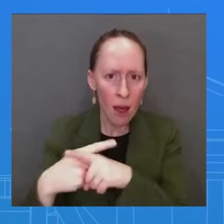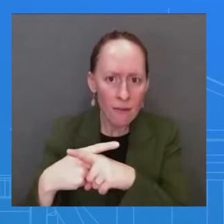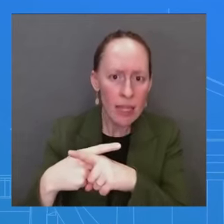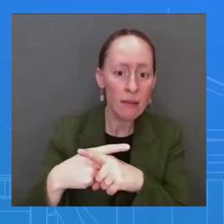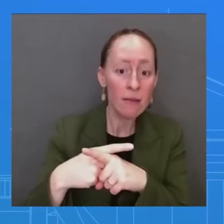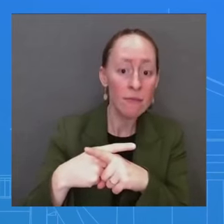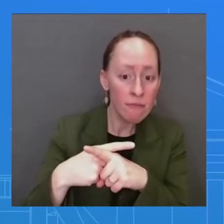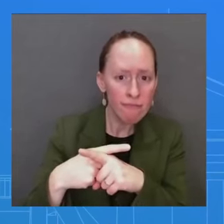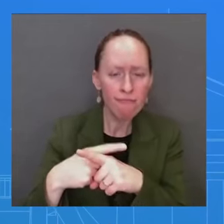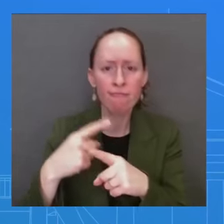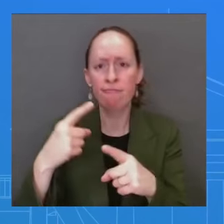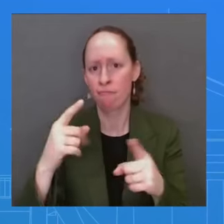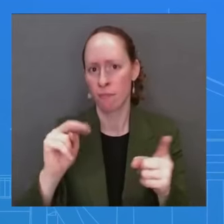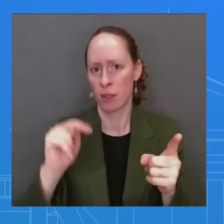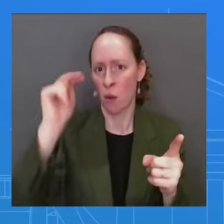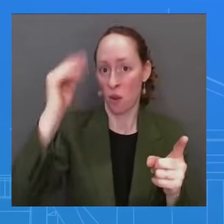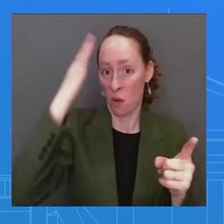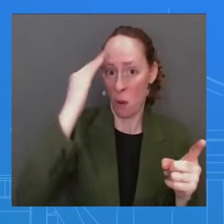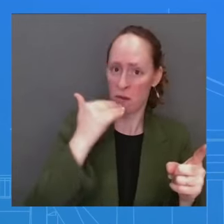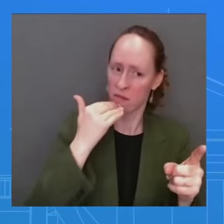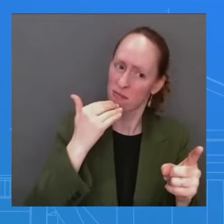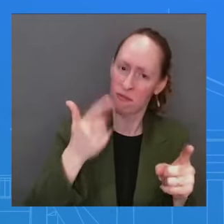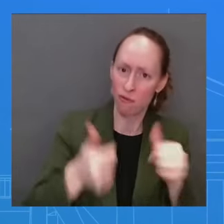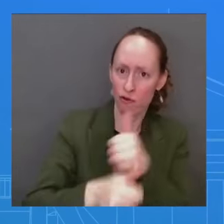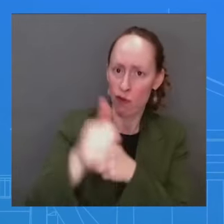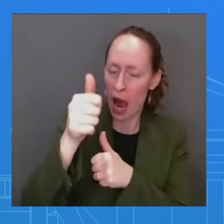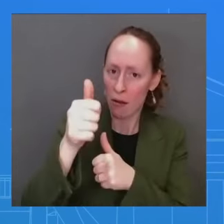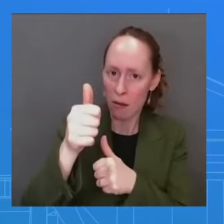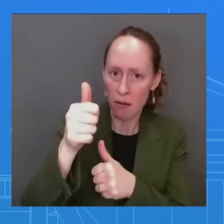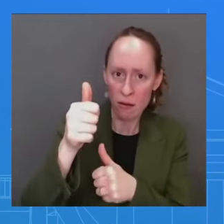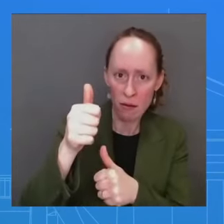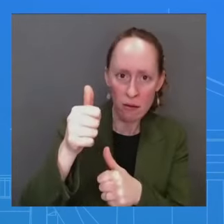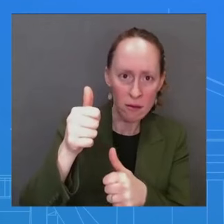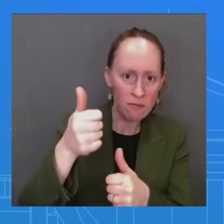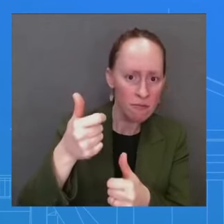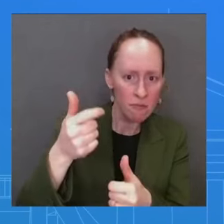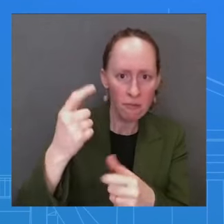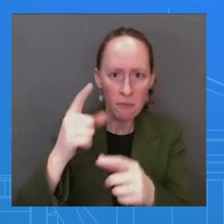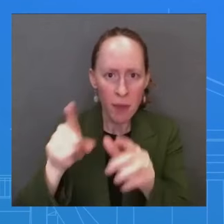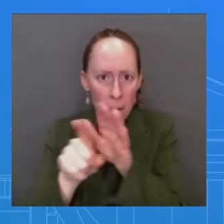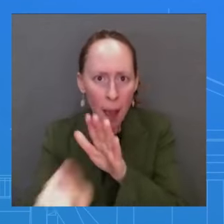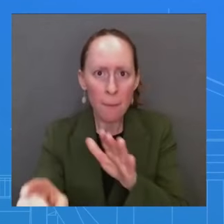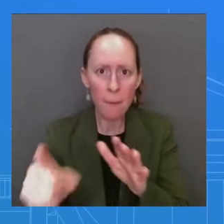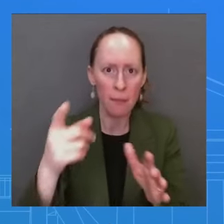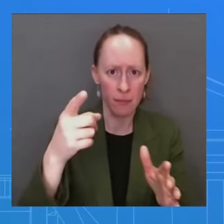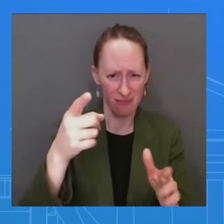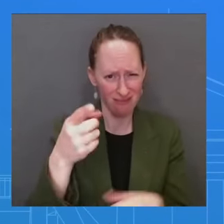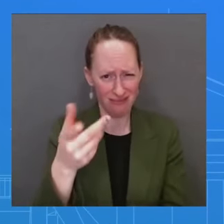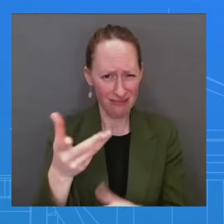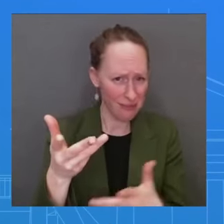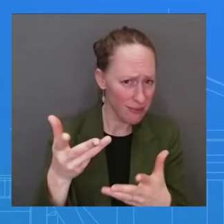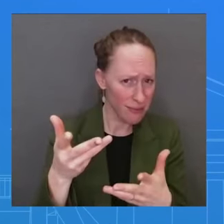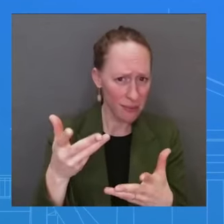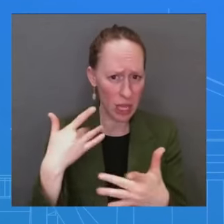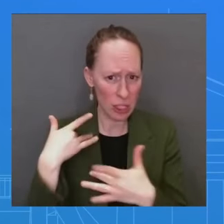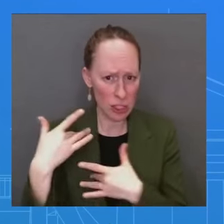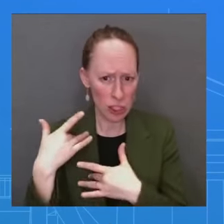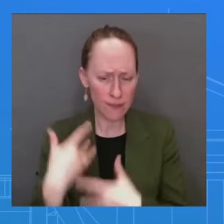South Korea. Do you think military cooperation between Russia and North Korea